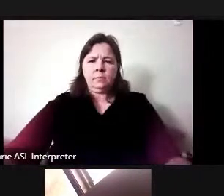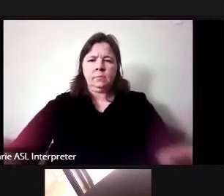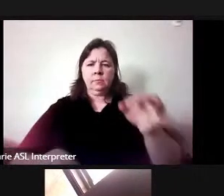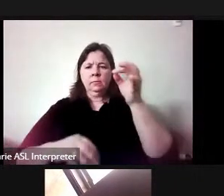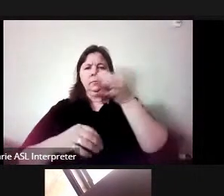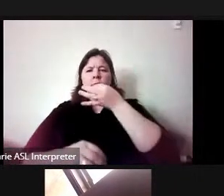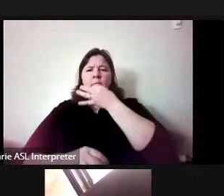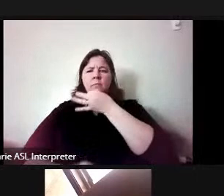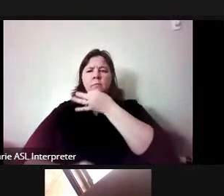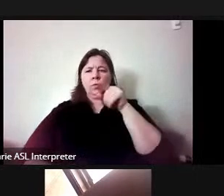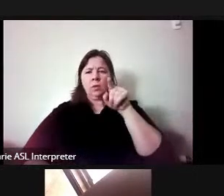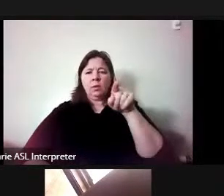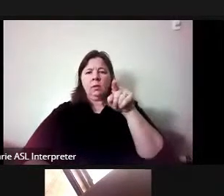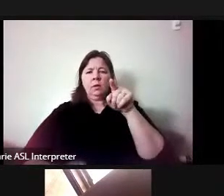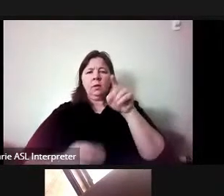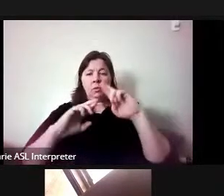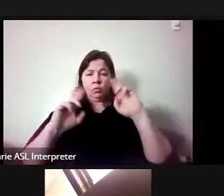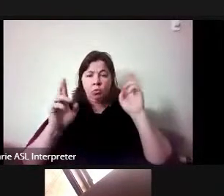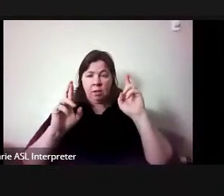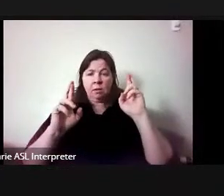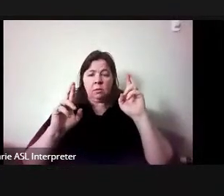I think as soon as he's ready,